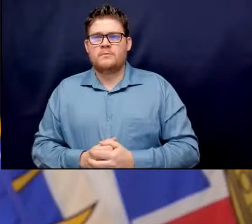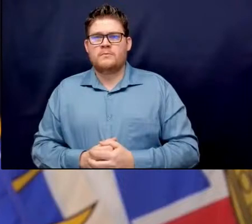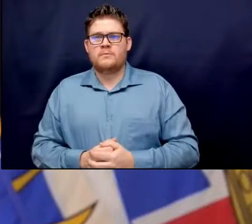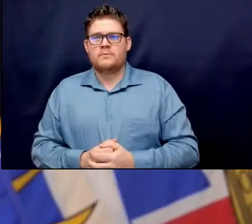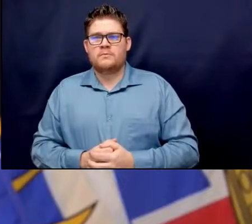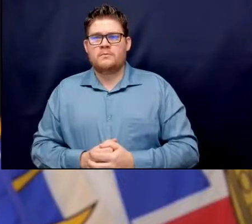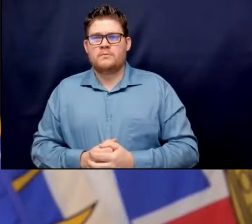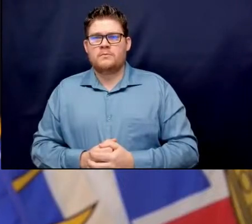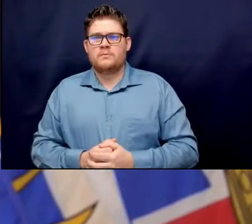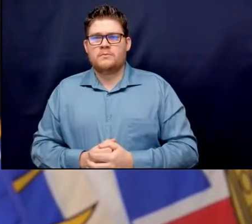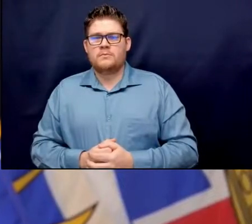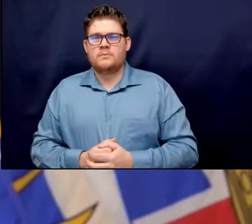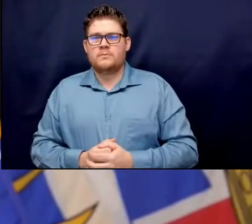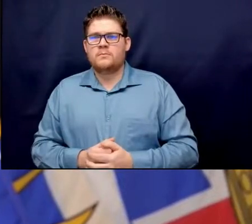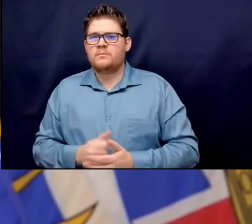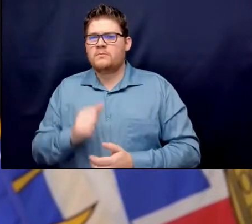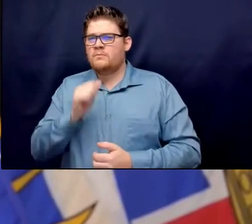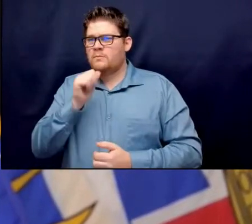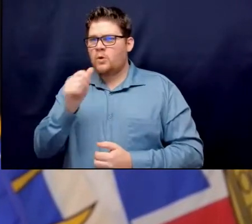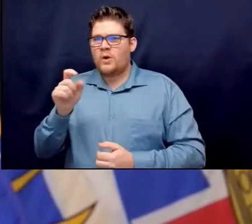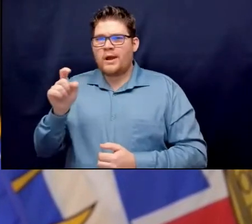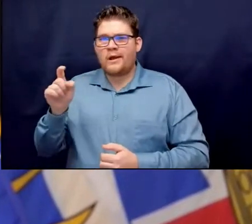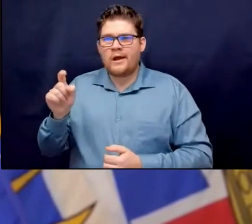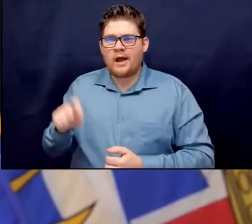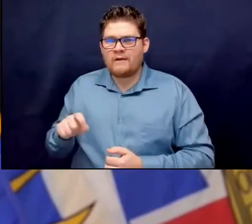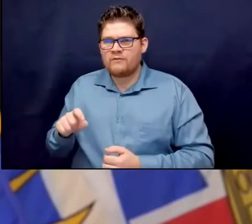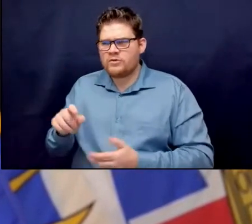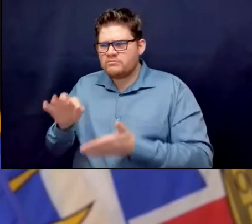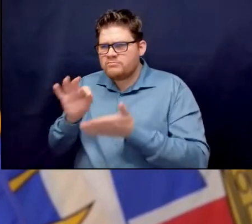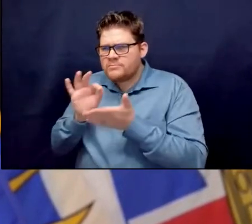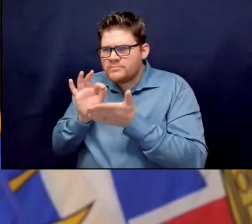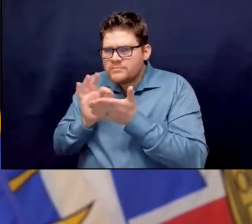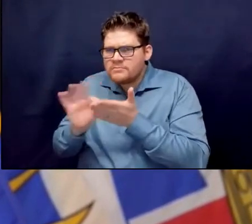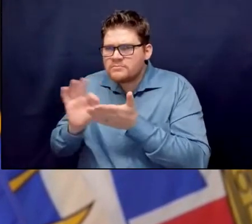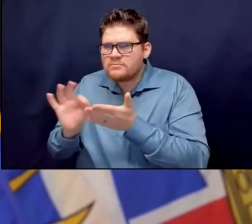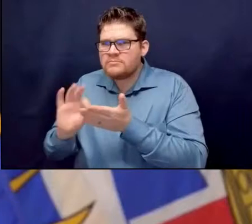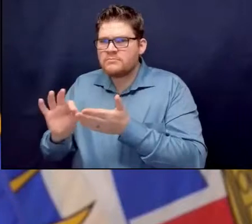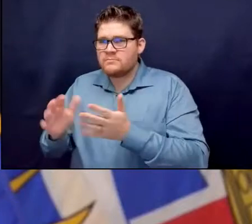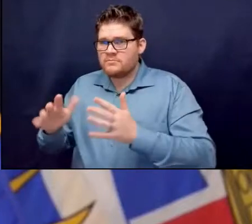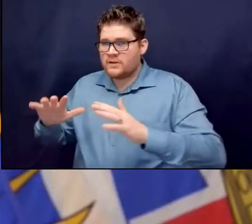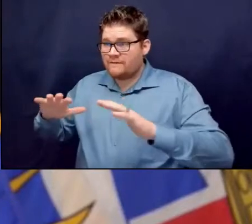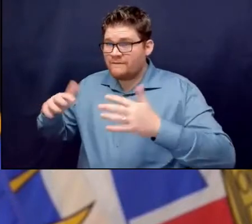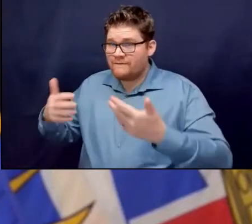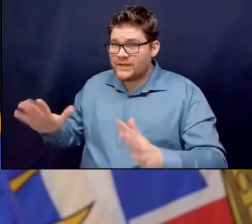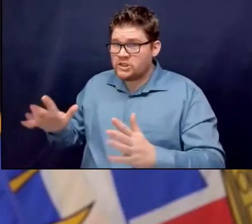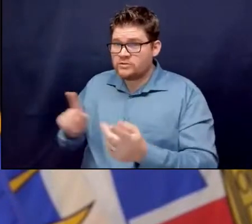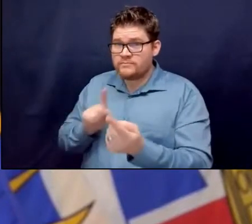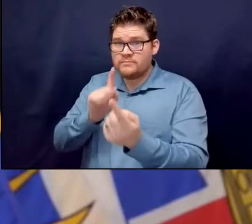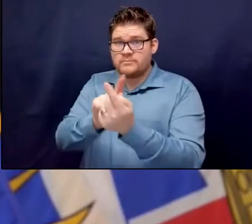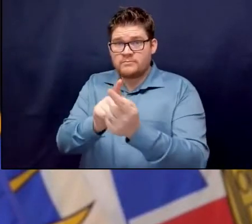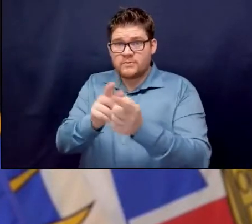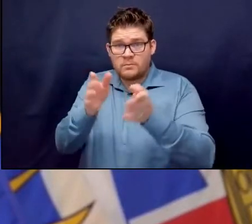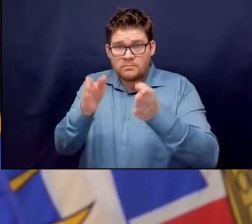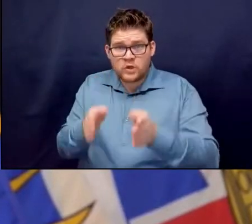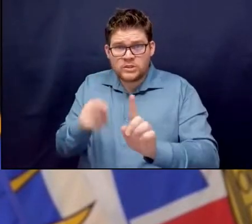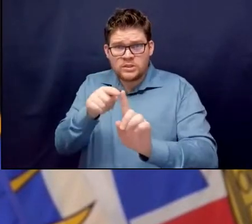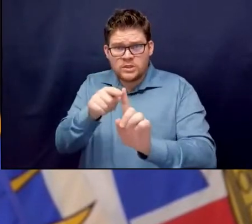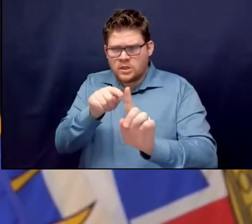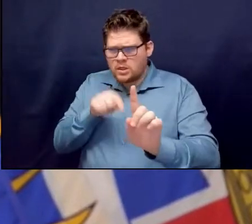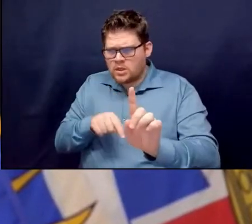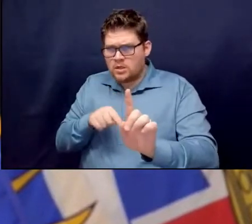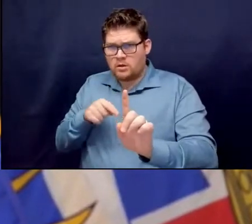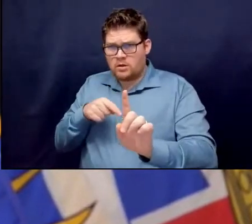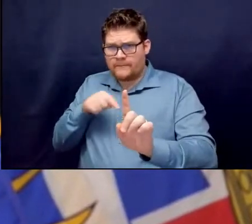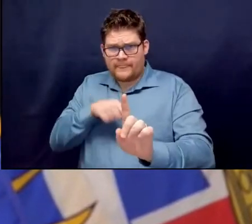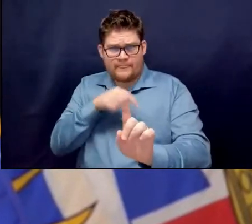if Omicron's in the household. It's often very difficult to tell if it came in an asymptomatic child or